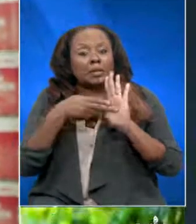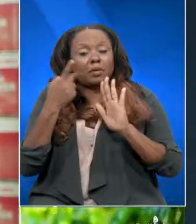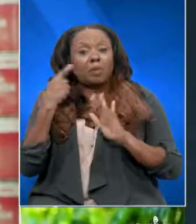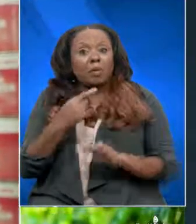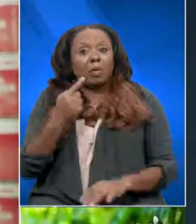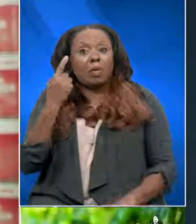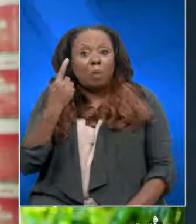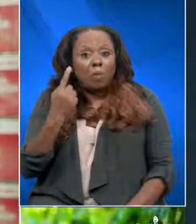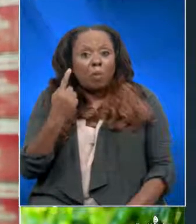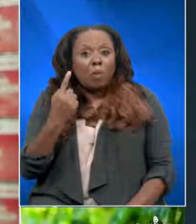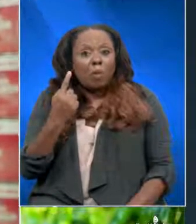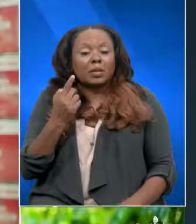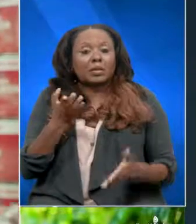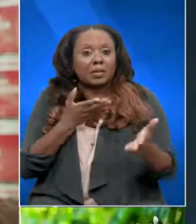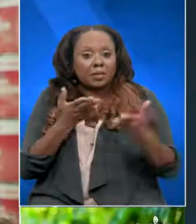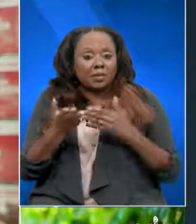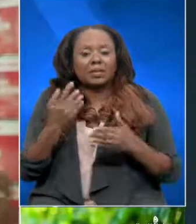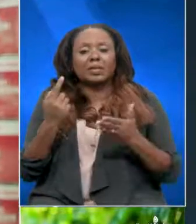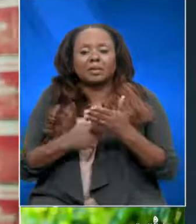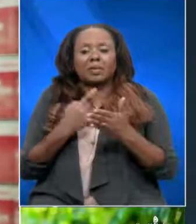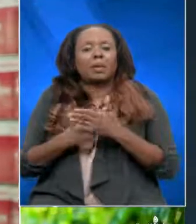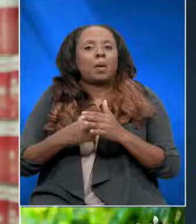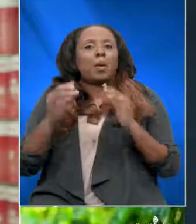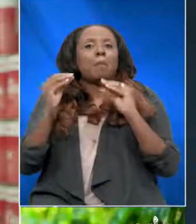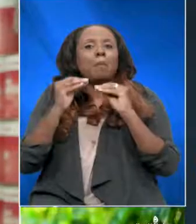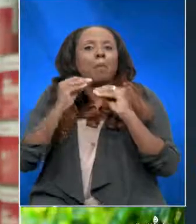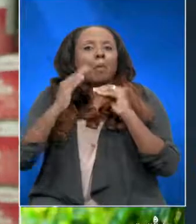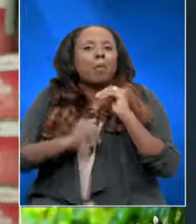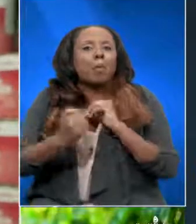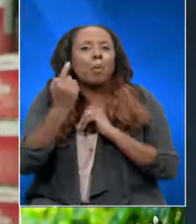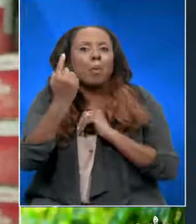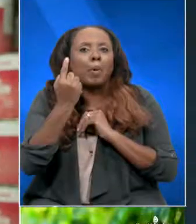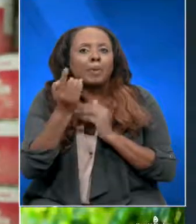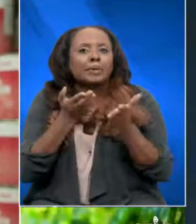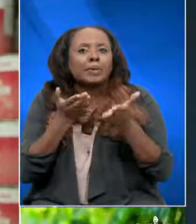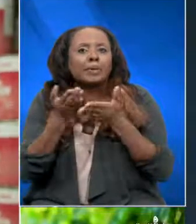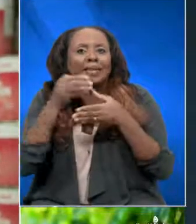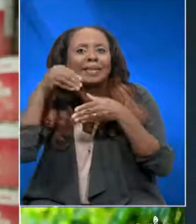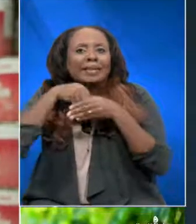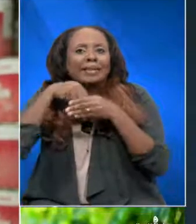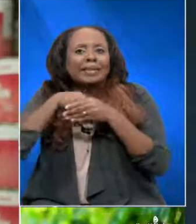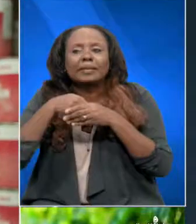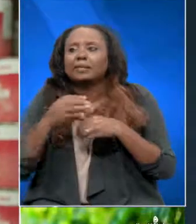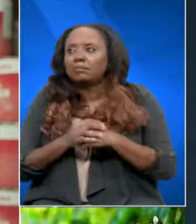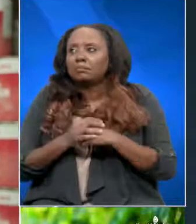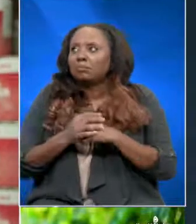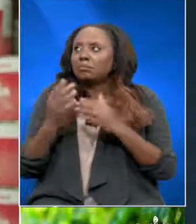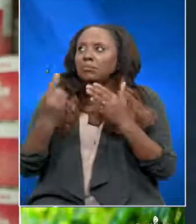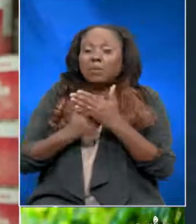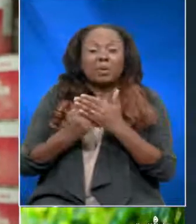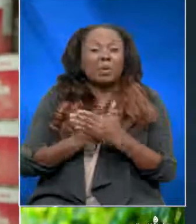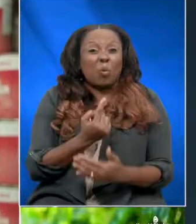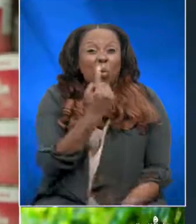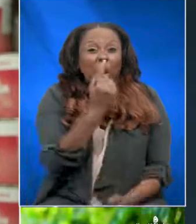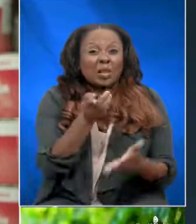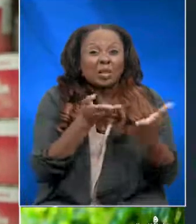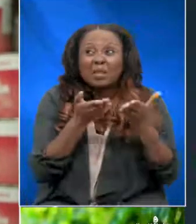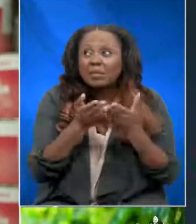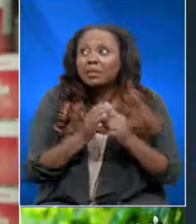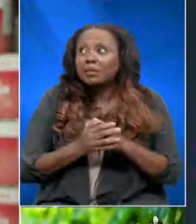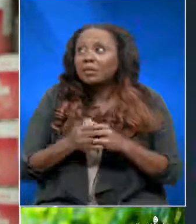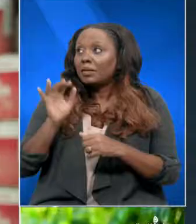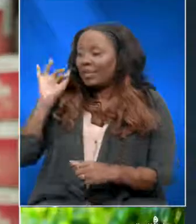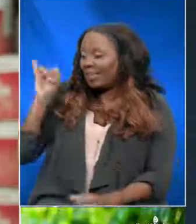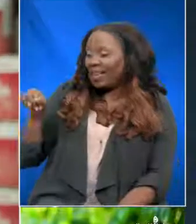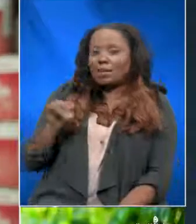there are multiple servings inside a can, as we saw in the various cans that we just checked out, or sometimes there's one serving in here. So there's just one